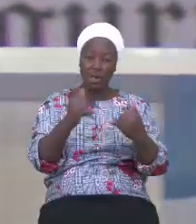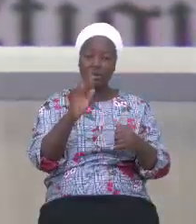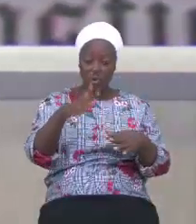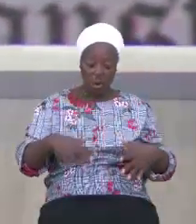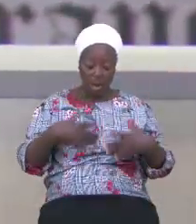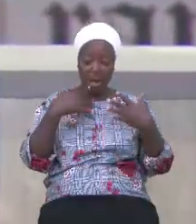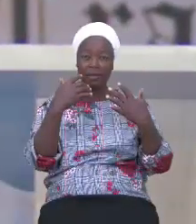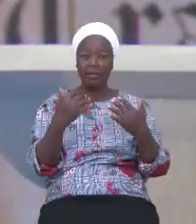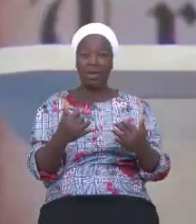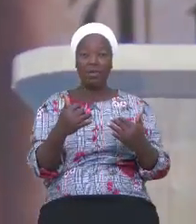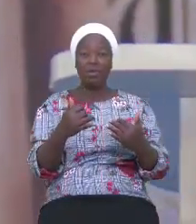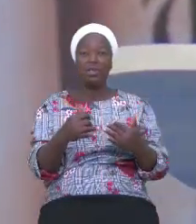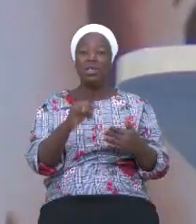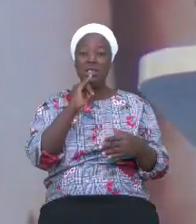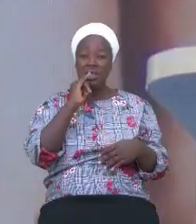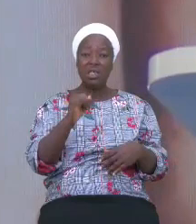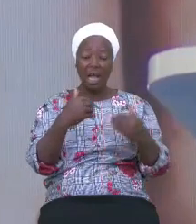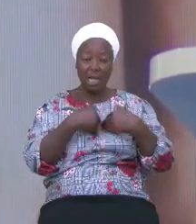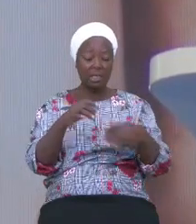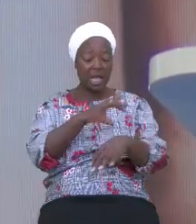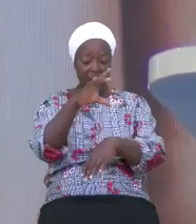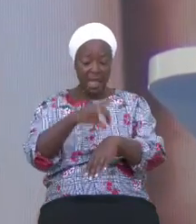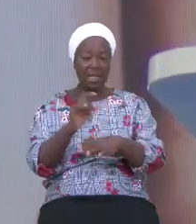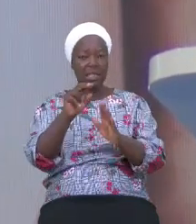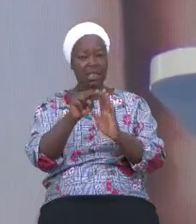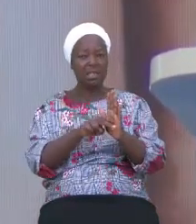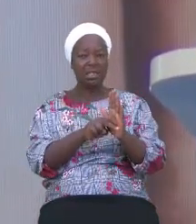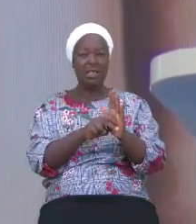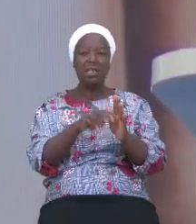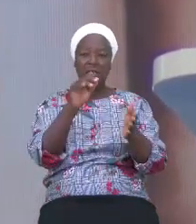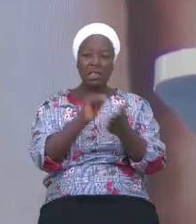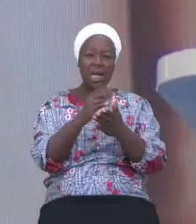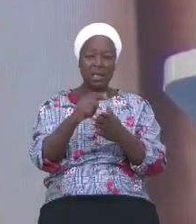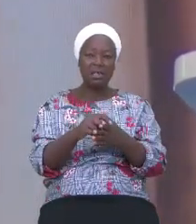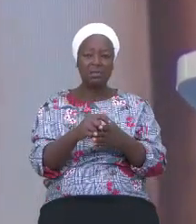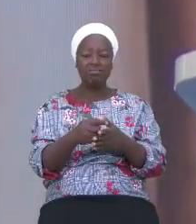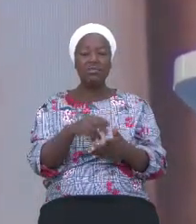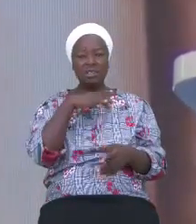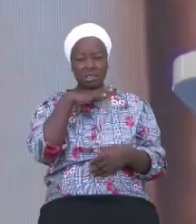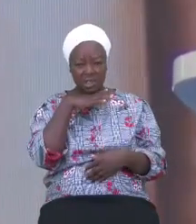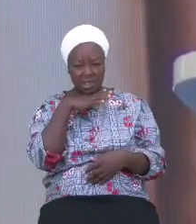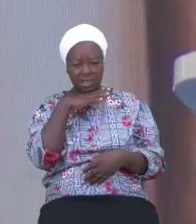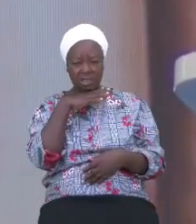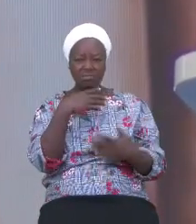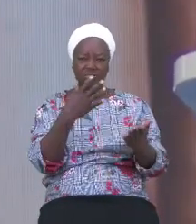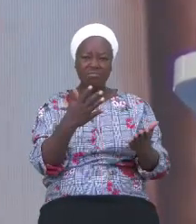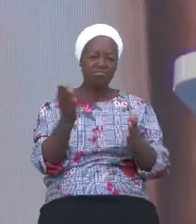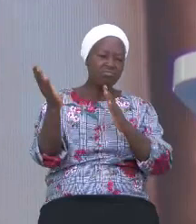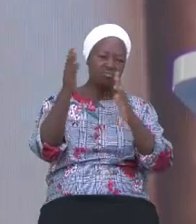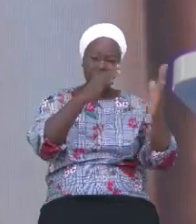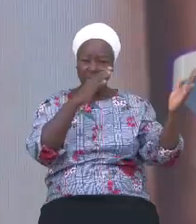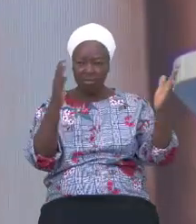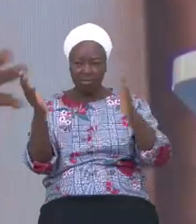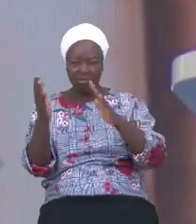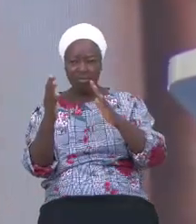has earthliness. Earthliness. Like the dust, like the air,